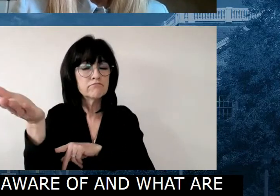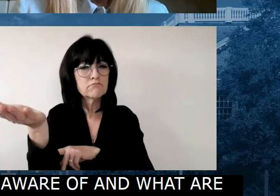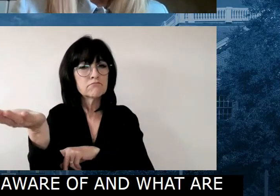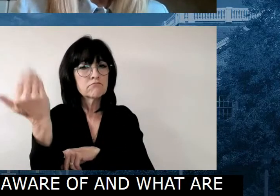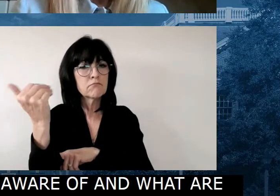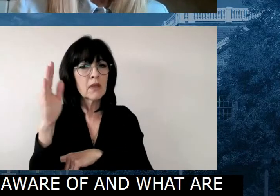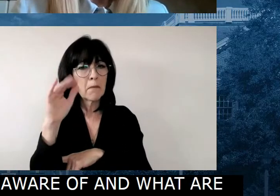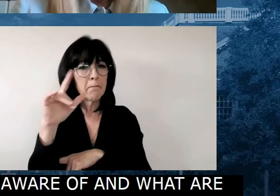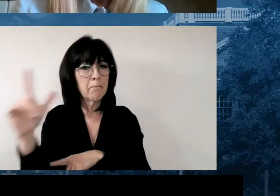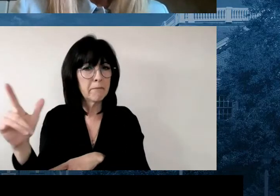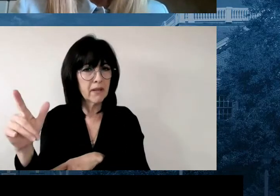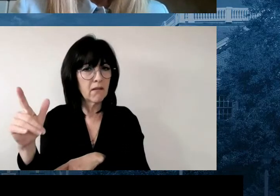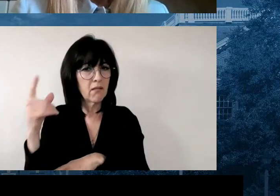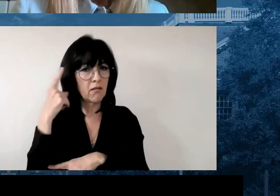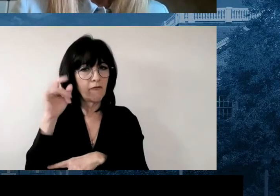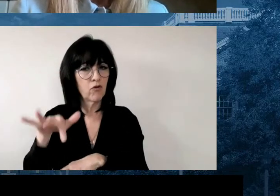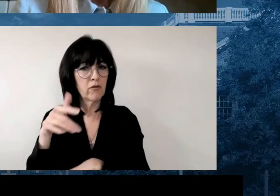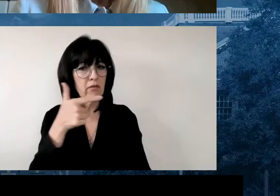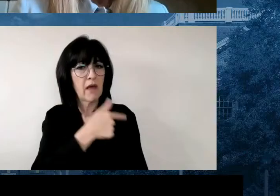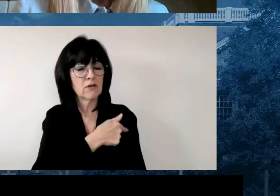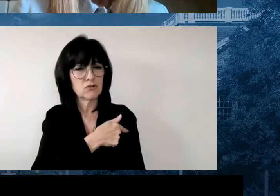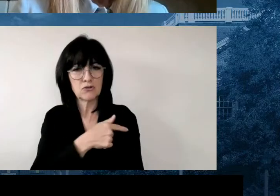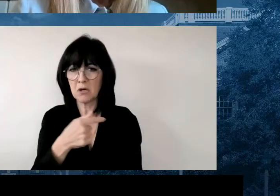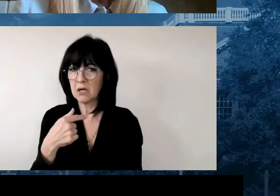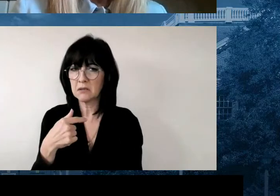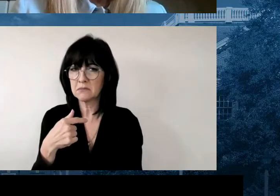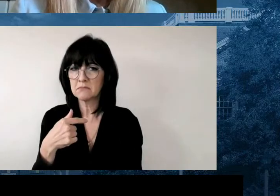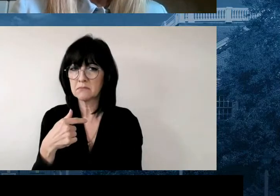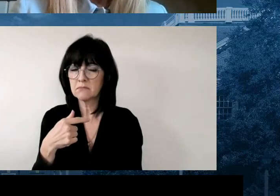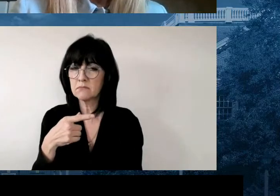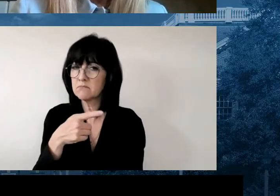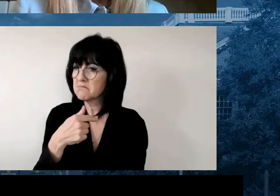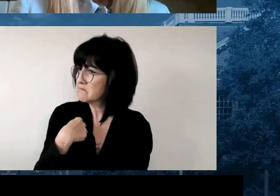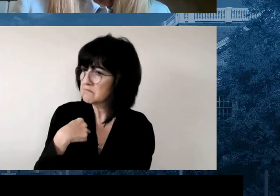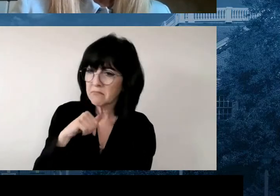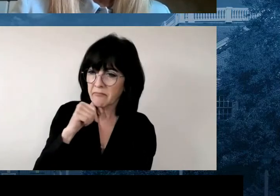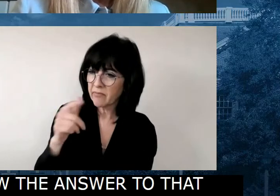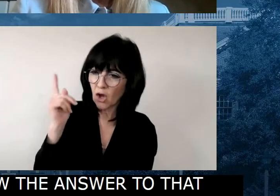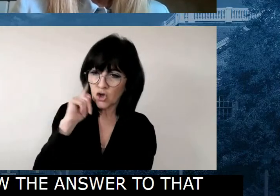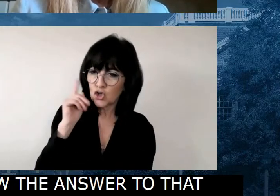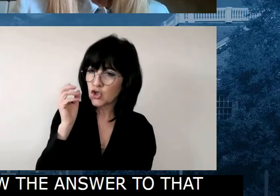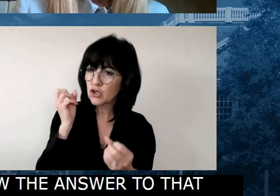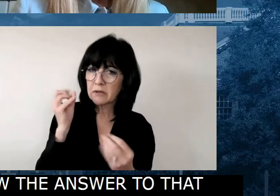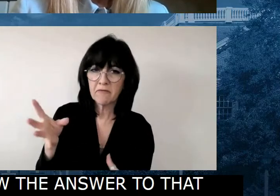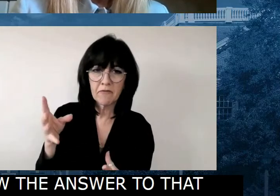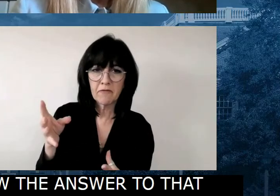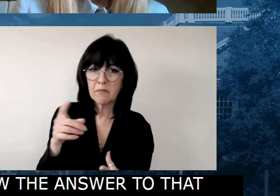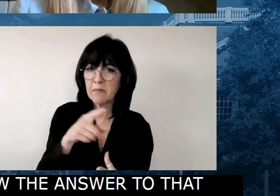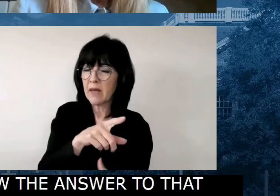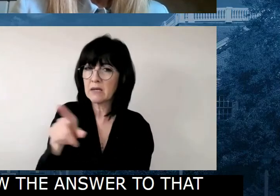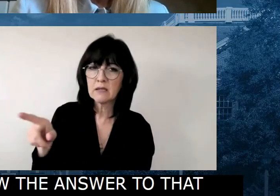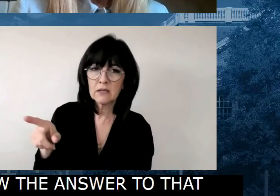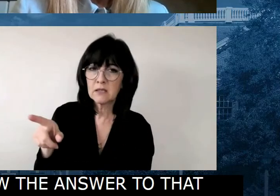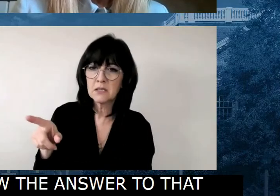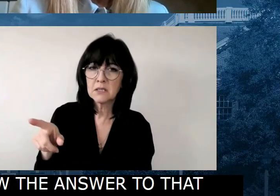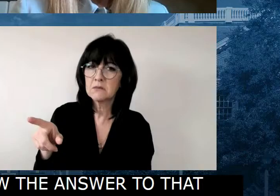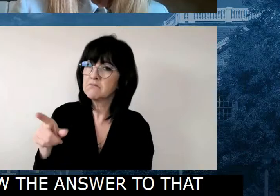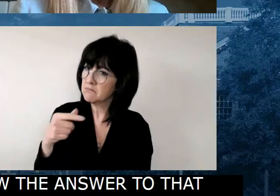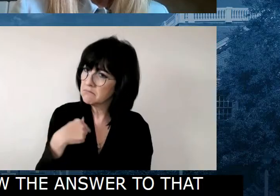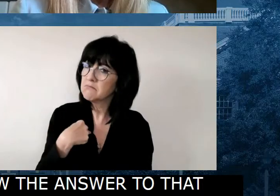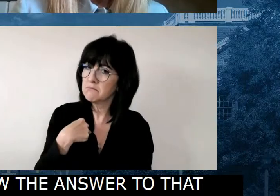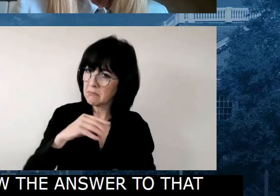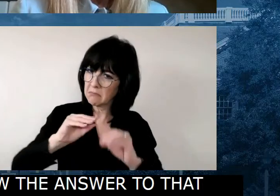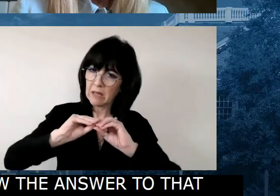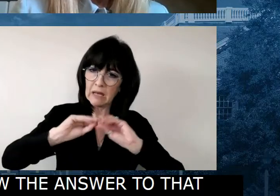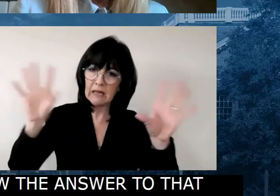have not heard of many. We have certainly made it clear that they are free. There are